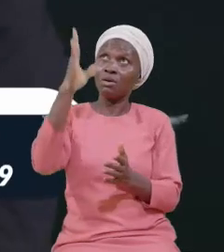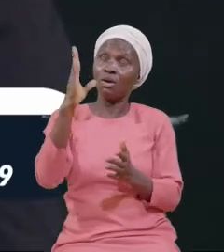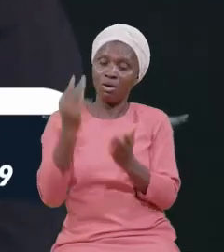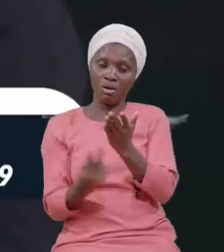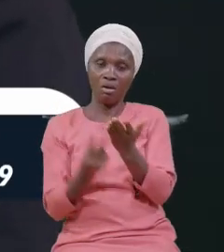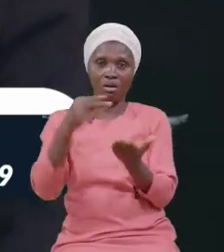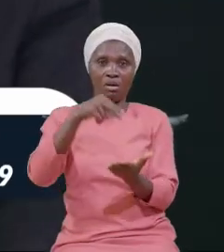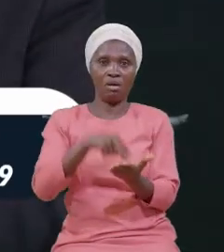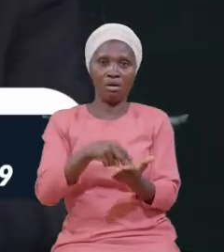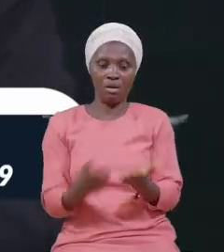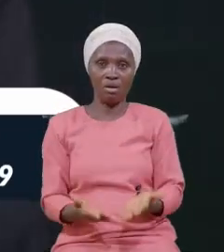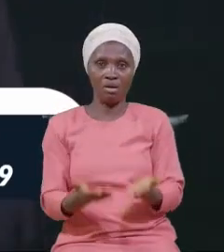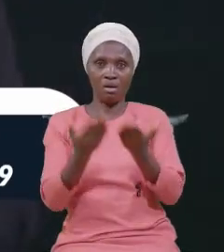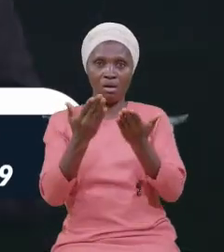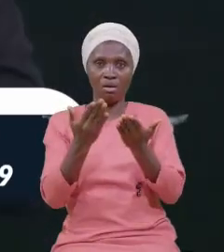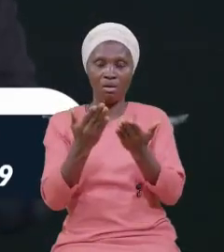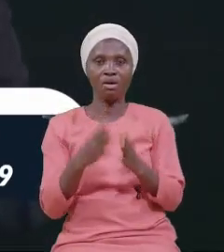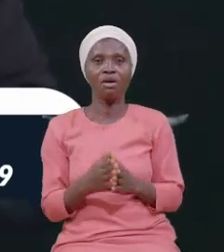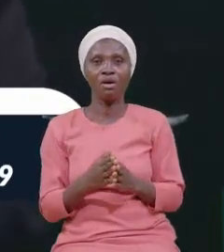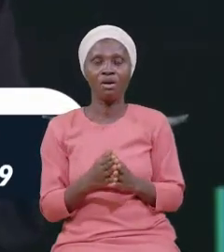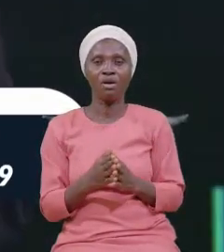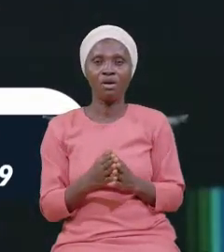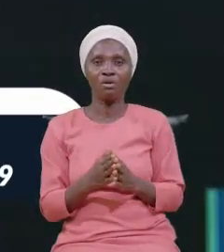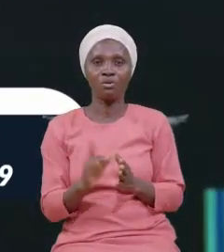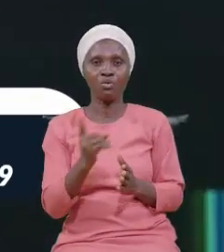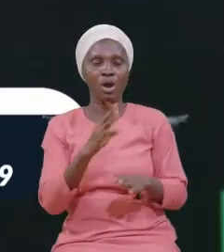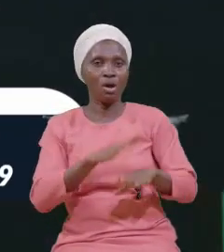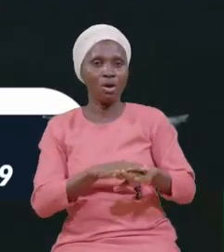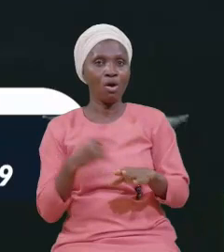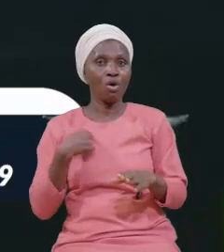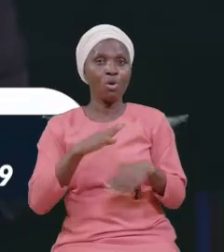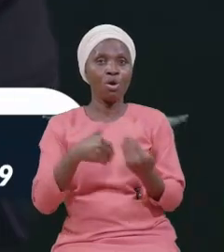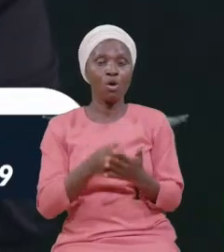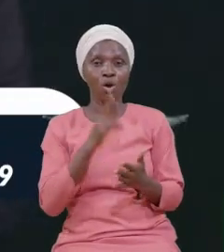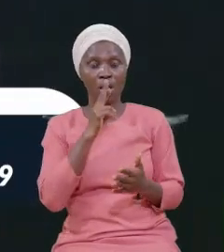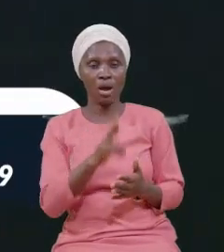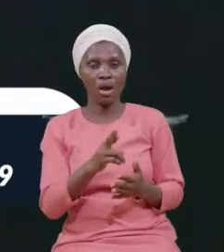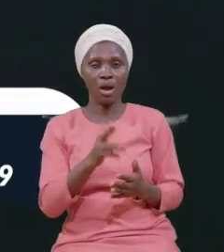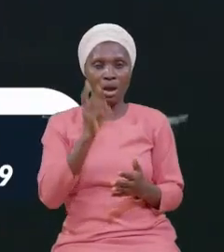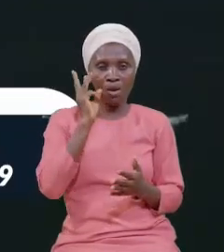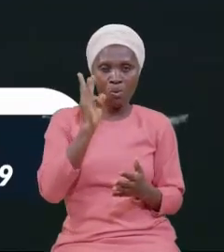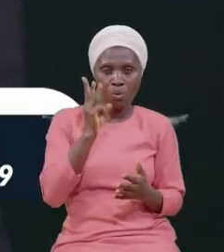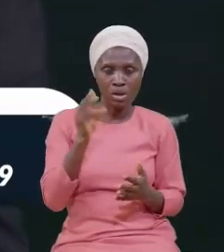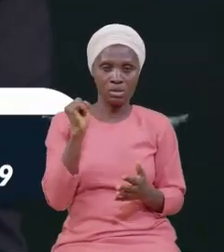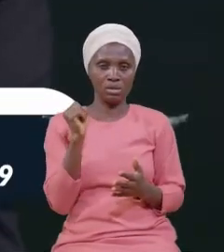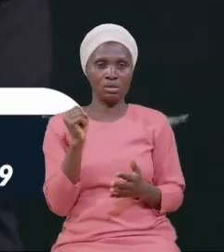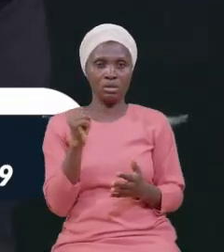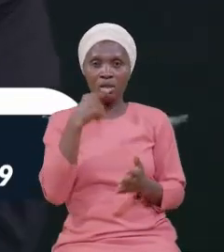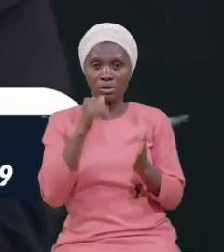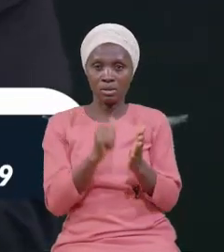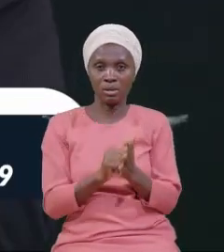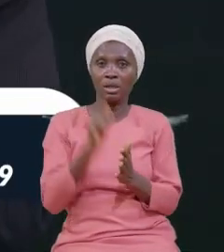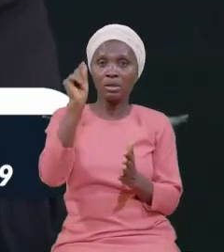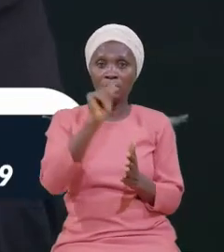all are witnesses. And then in verse 33, it says, therefore, being by the